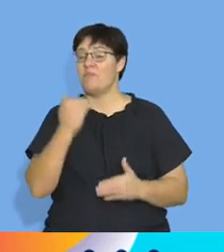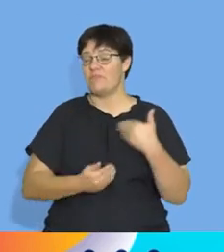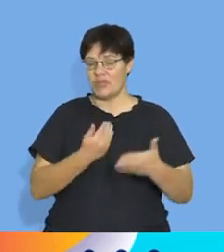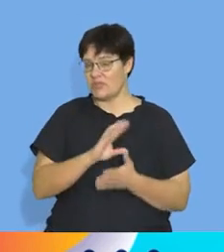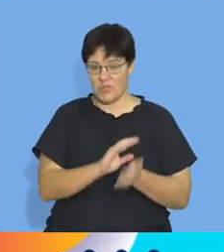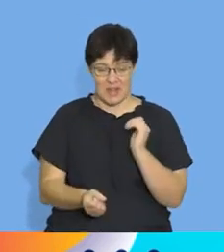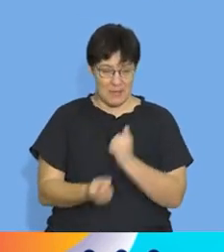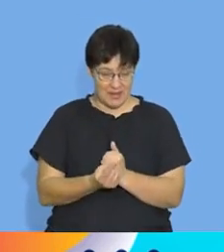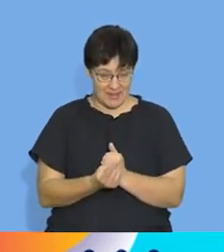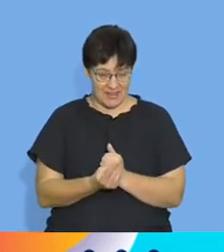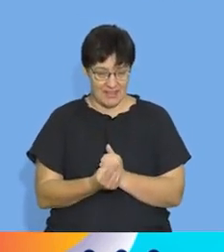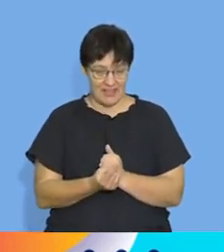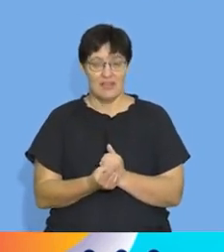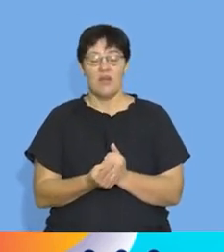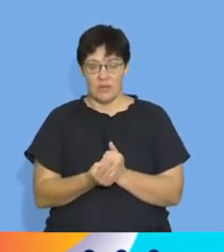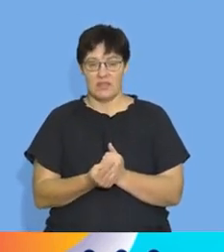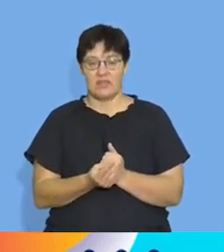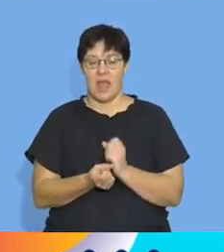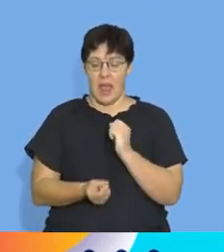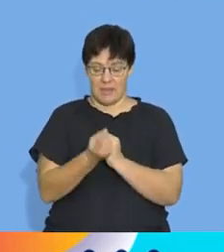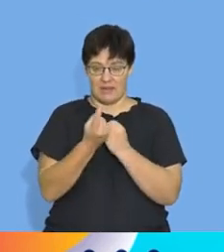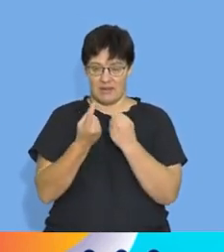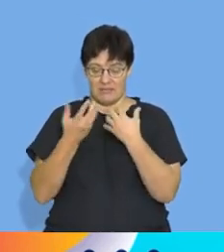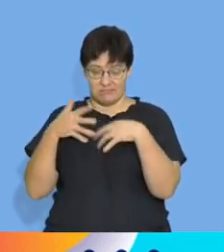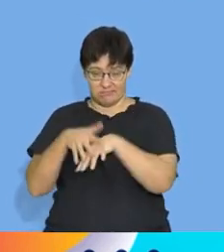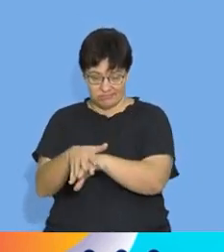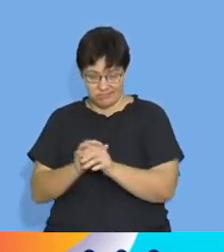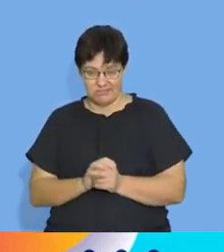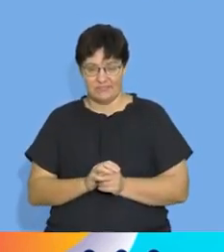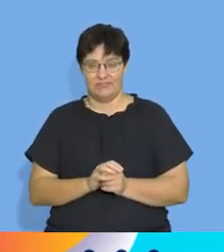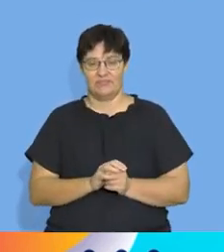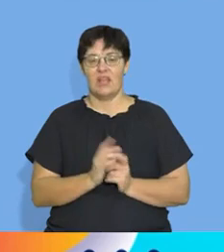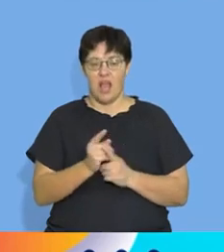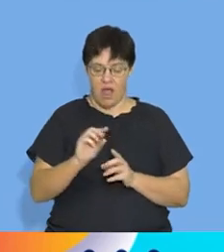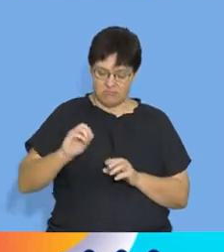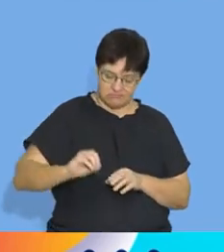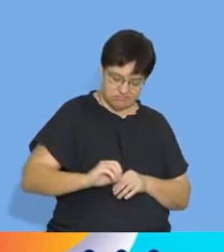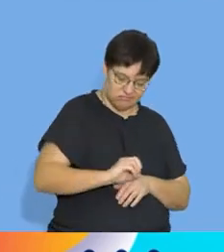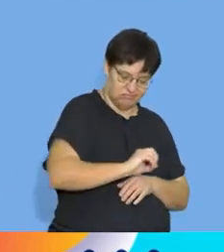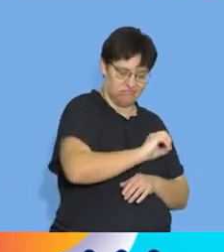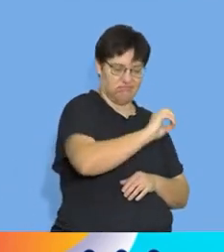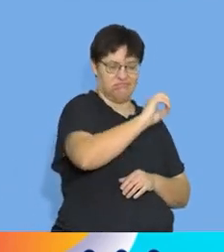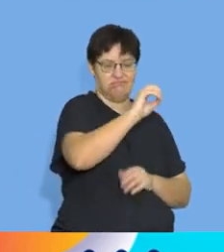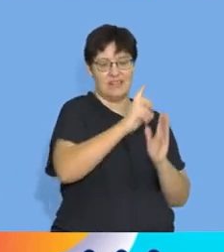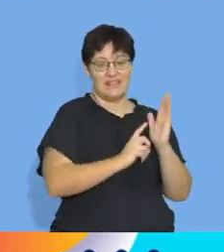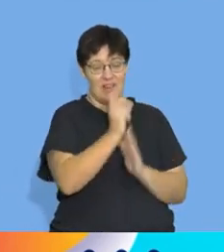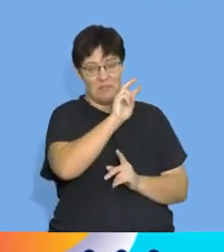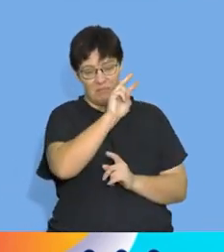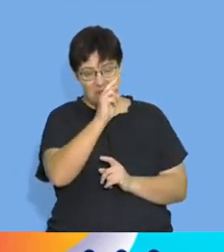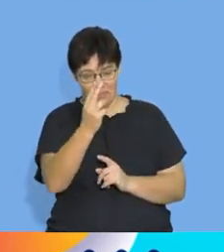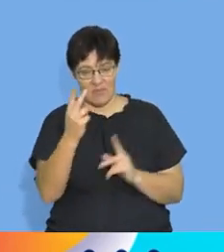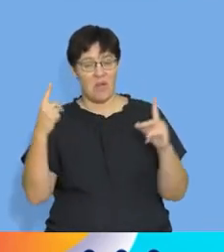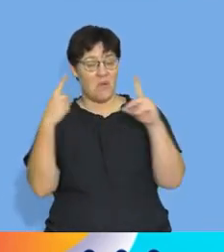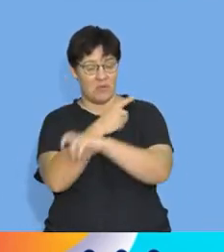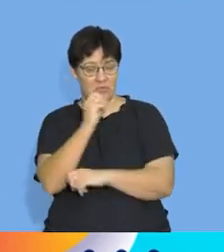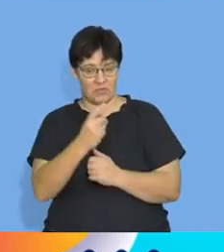at the process of what happens when fertilization occurs. We've discussed eventually how this ball of cells develops